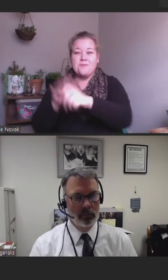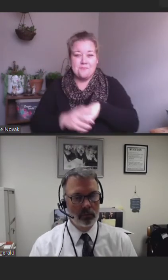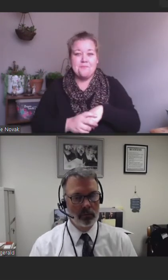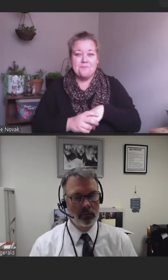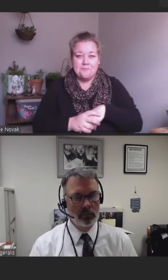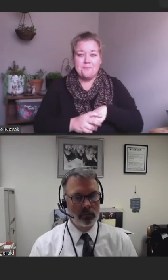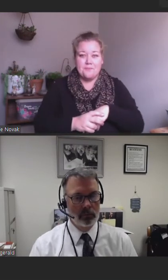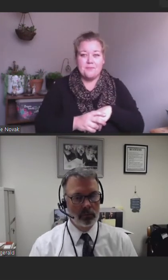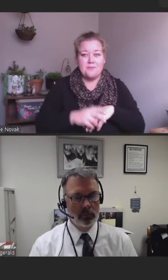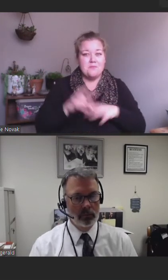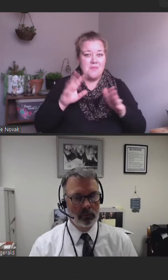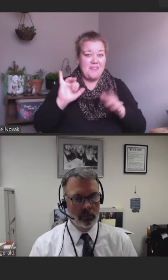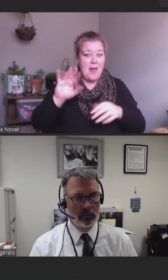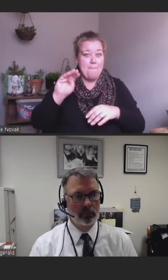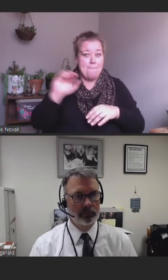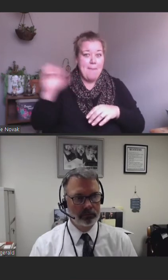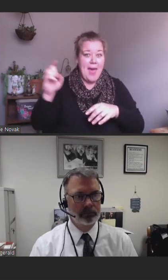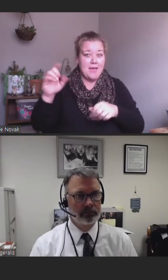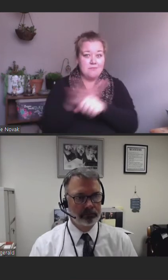max capacity.